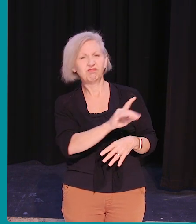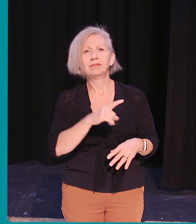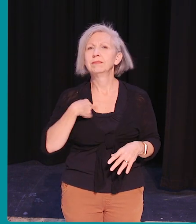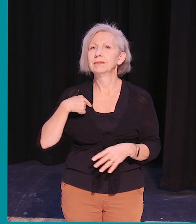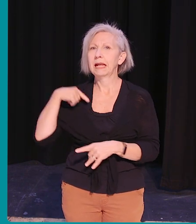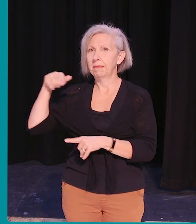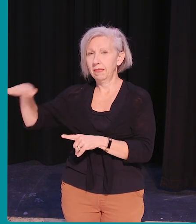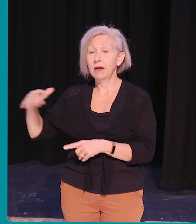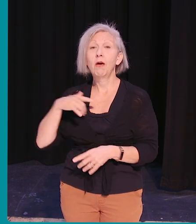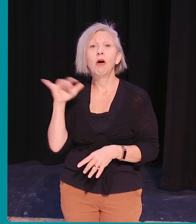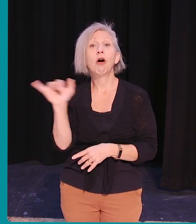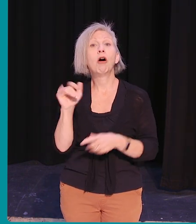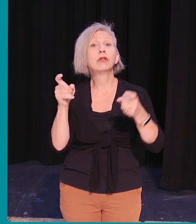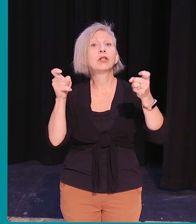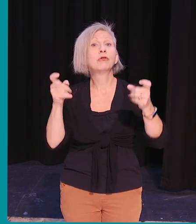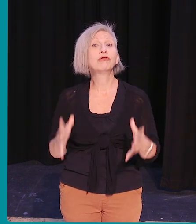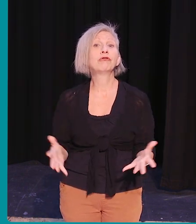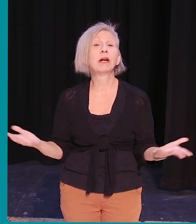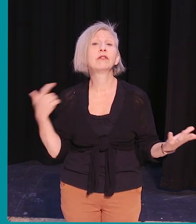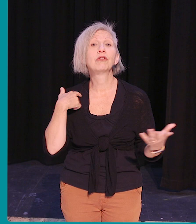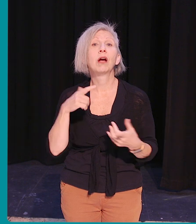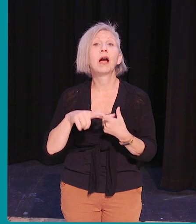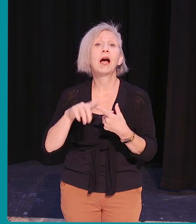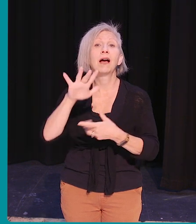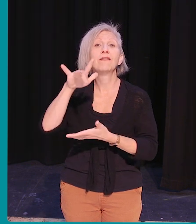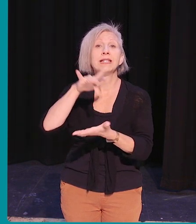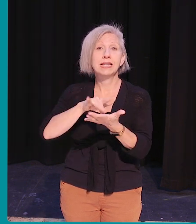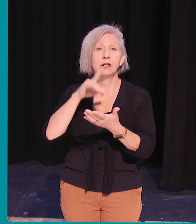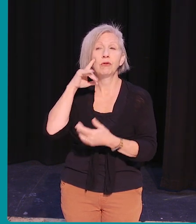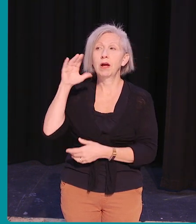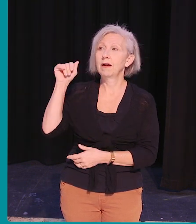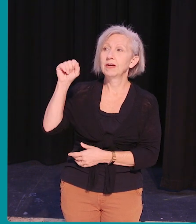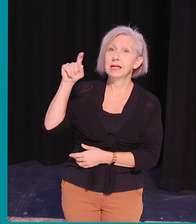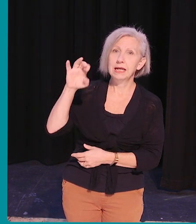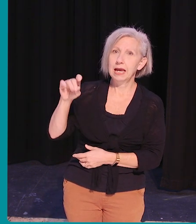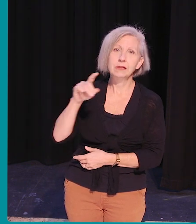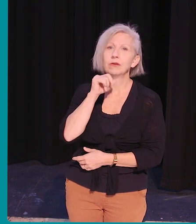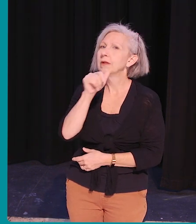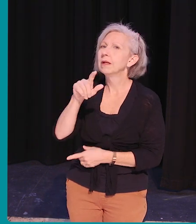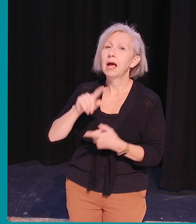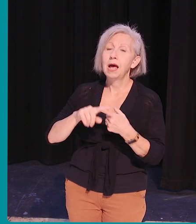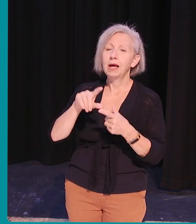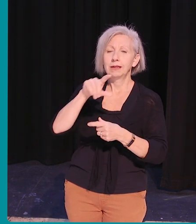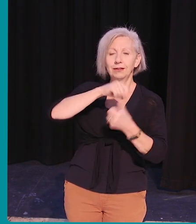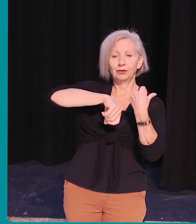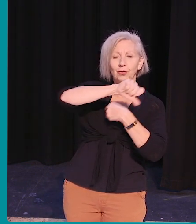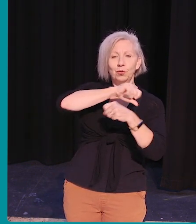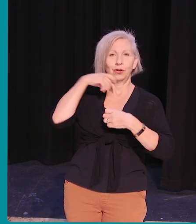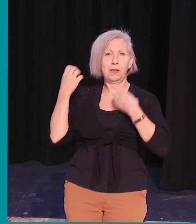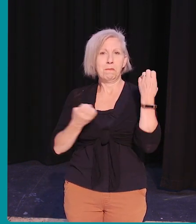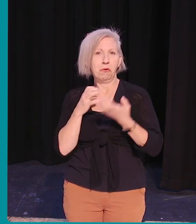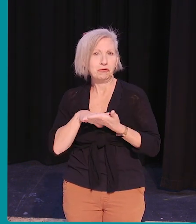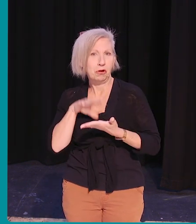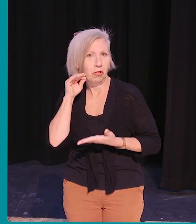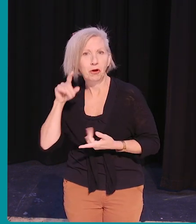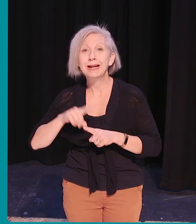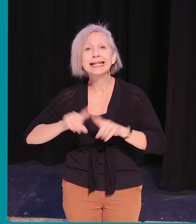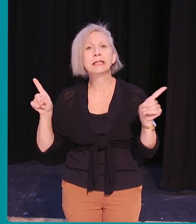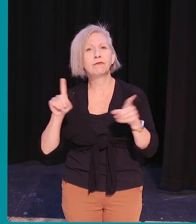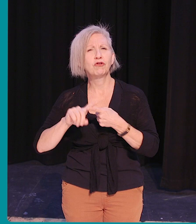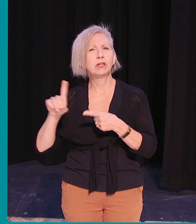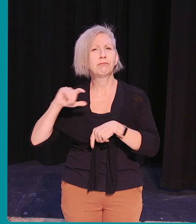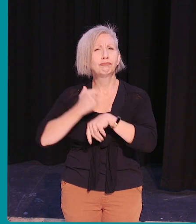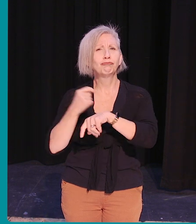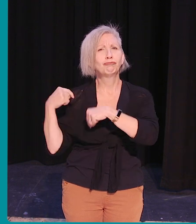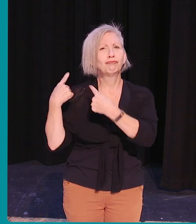also the director of a center called CASTLE, as Aaron mentioned, but not the CASTLE you know, the Social Emotional Learning CASTLE. This is CASTLE. It's been around since 2005. We're the